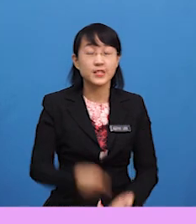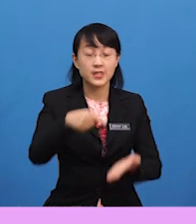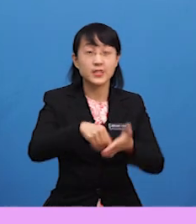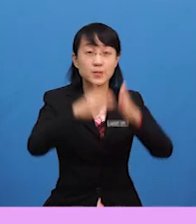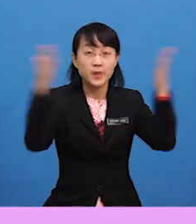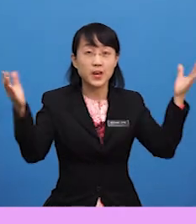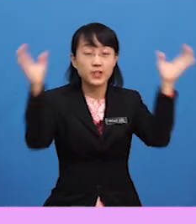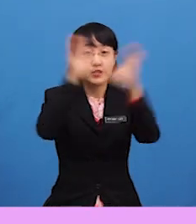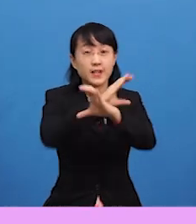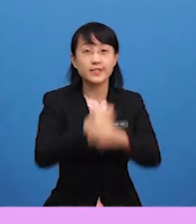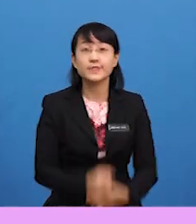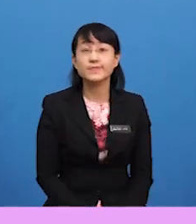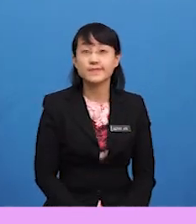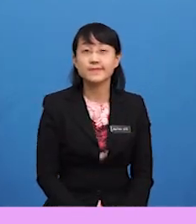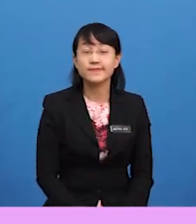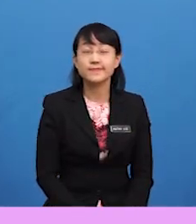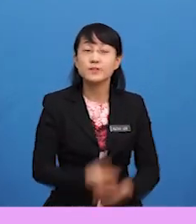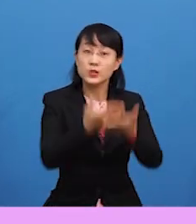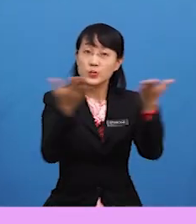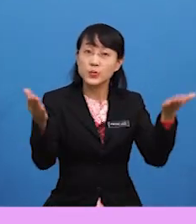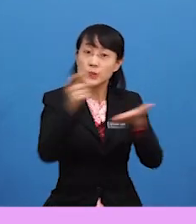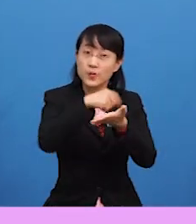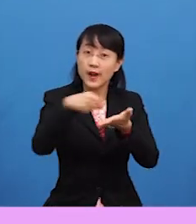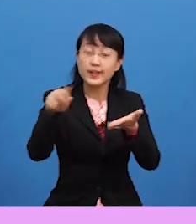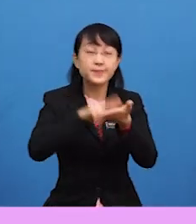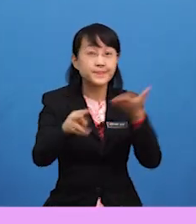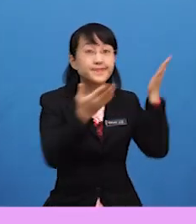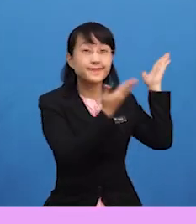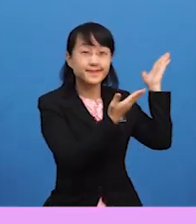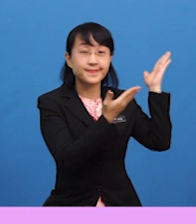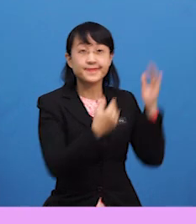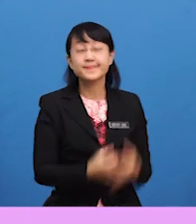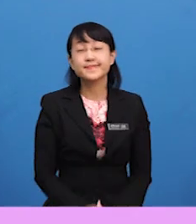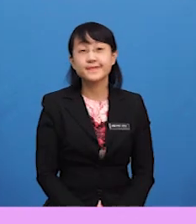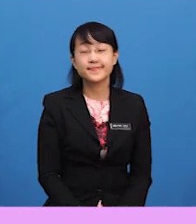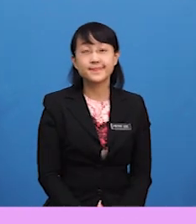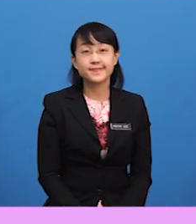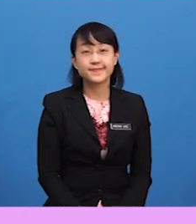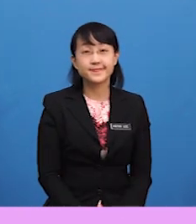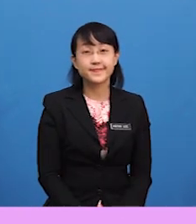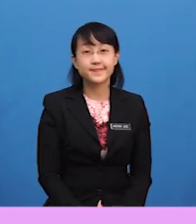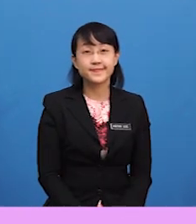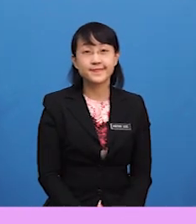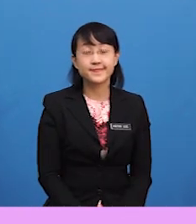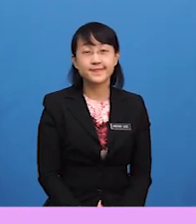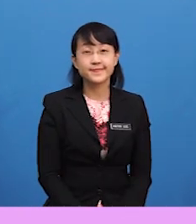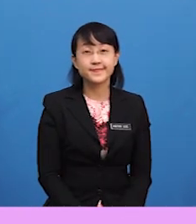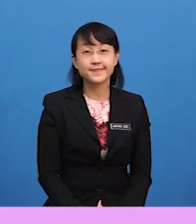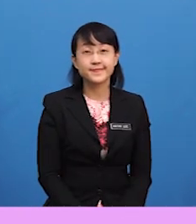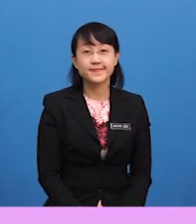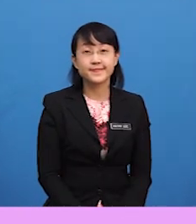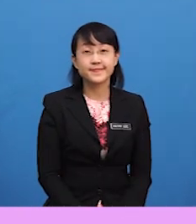challenge, we would like you to write 4 to 5 sentences using 4 different